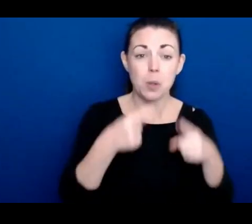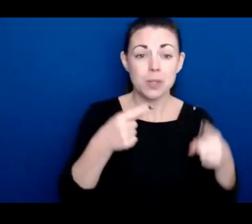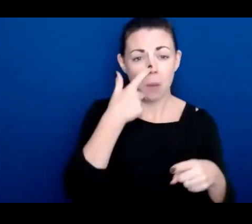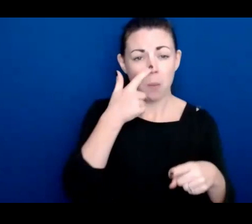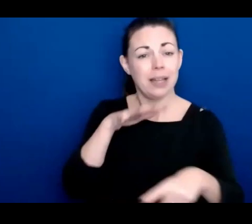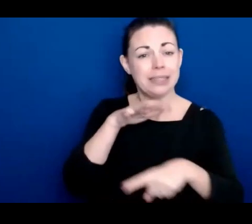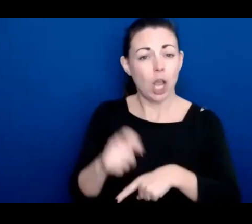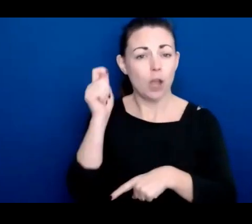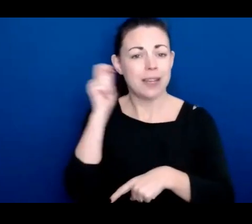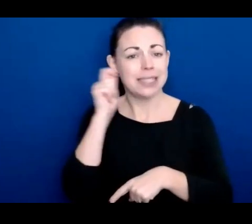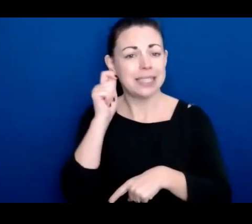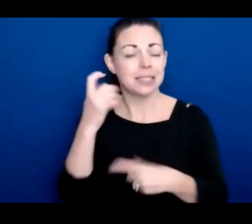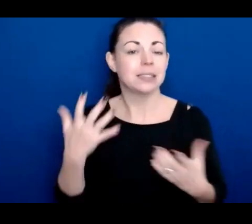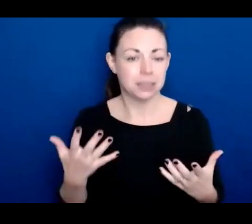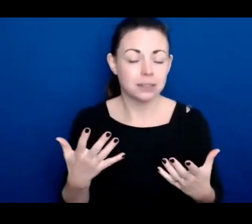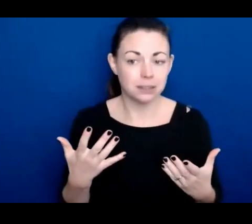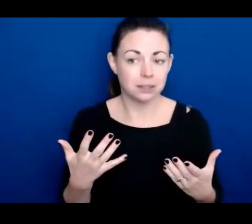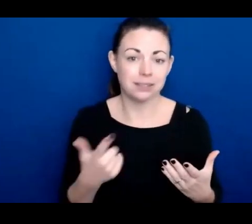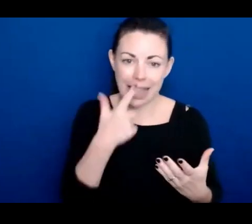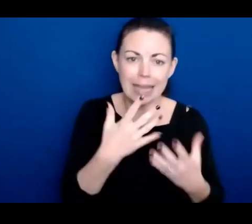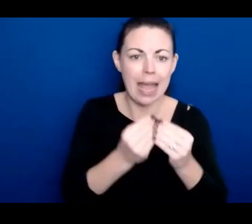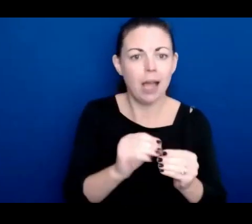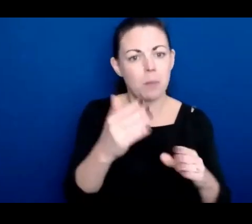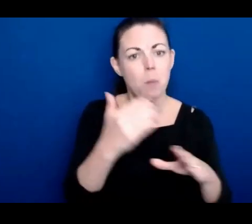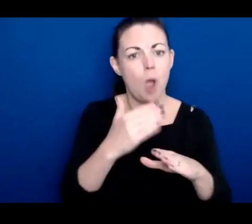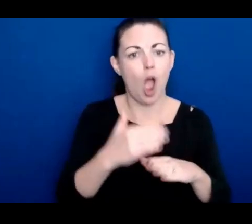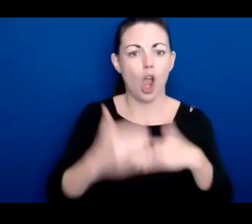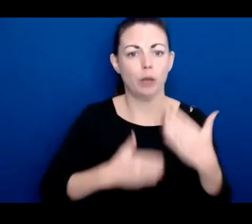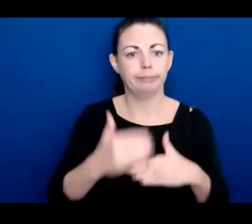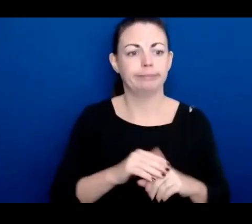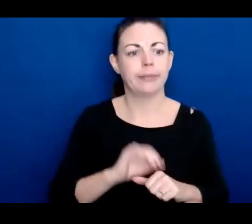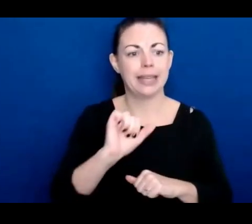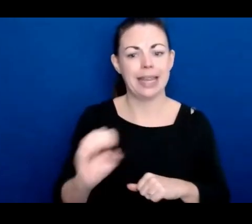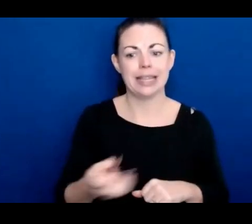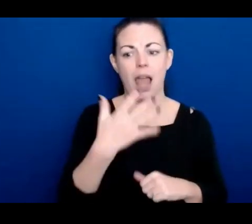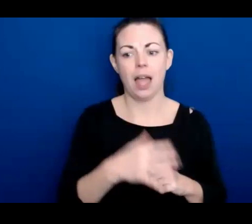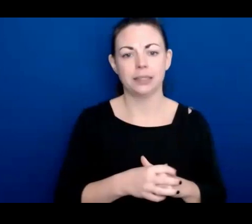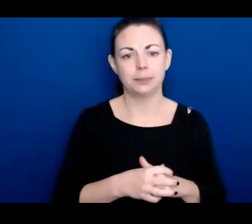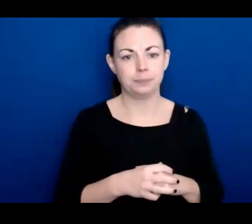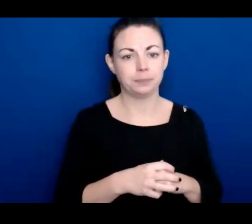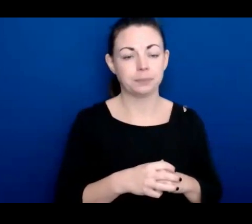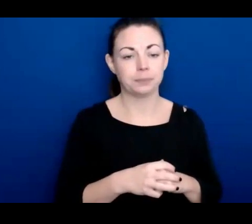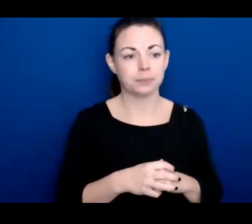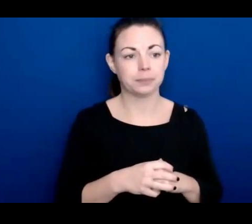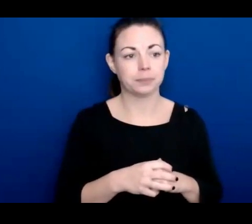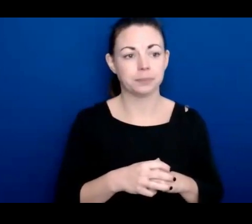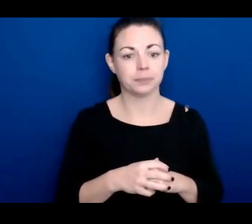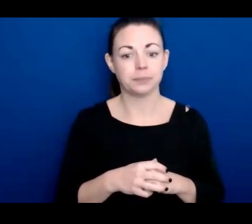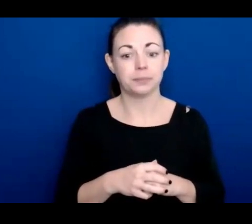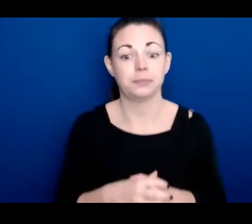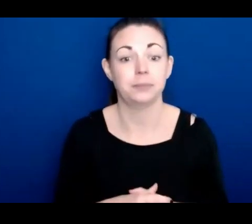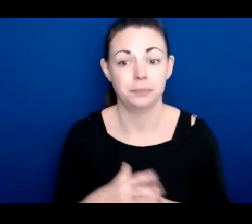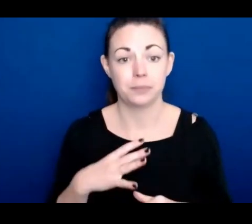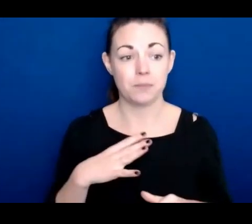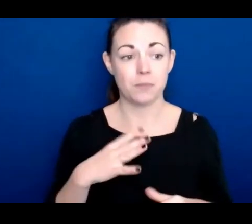got day-to-day work can help individuals. Next slide, please, Tom. So hearing loss assessment. So how can we